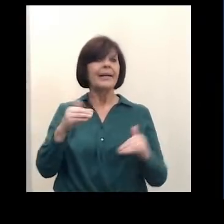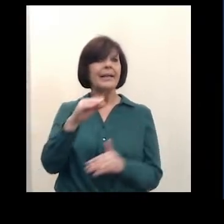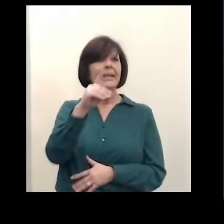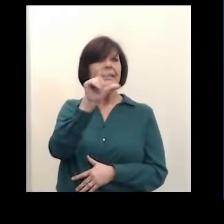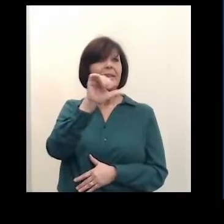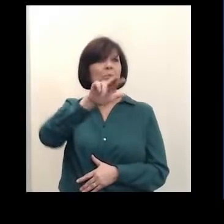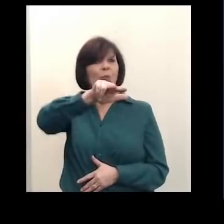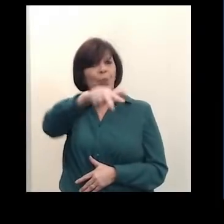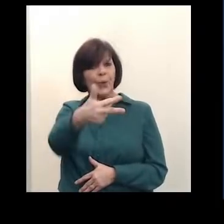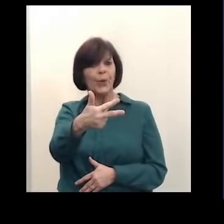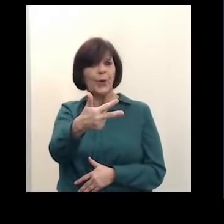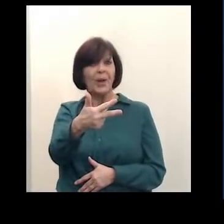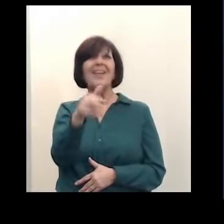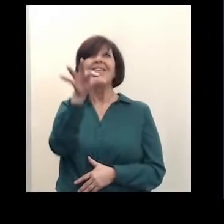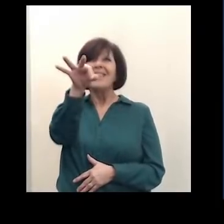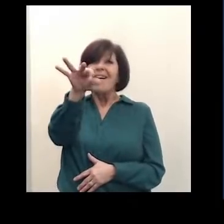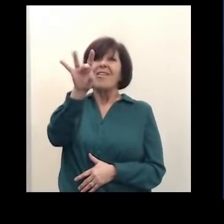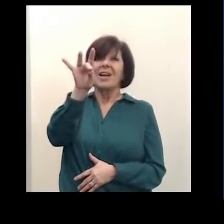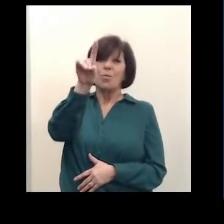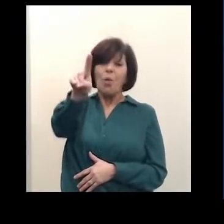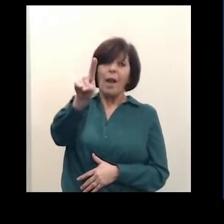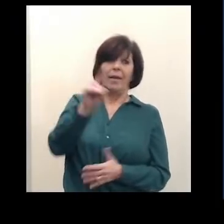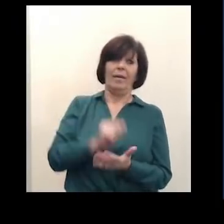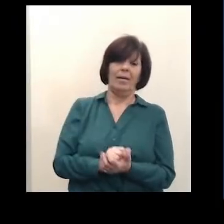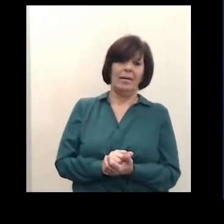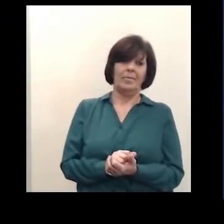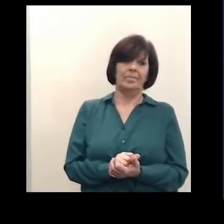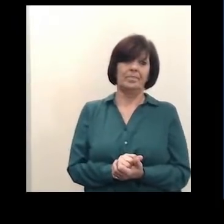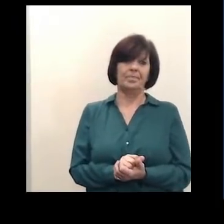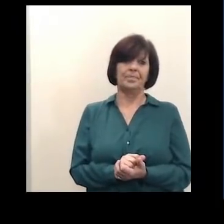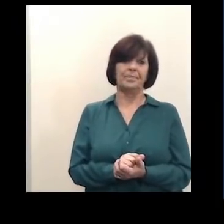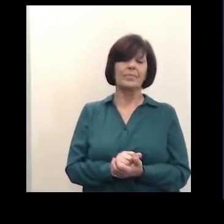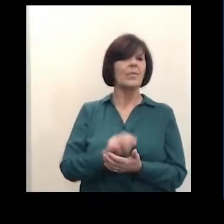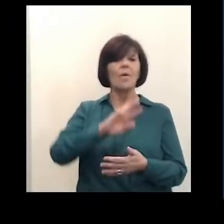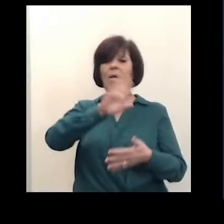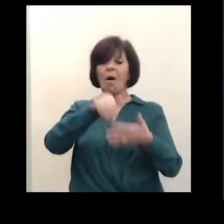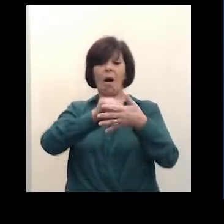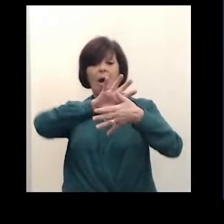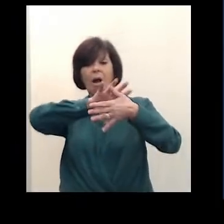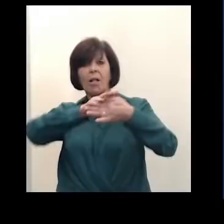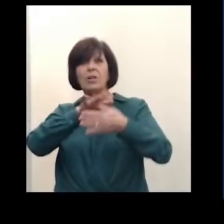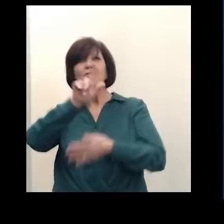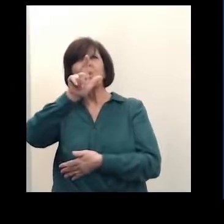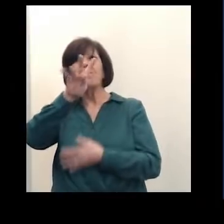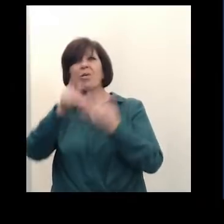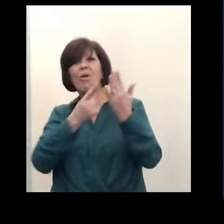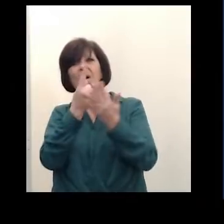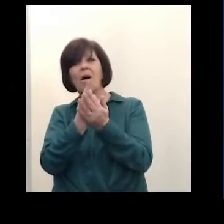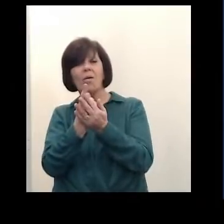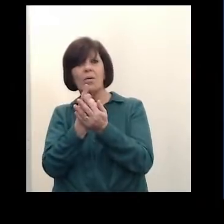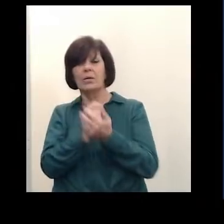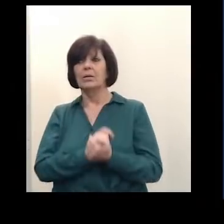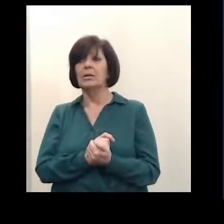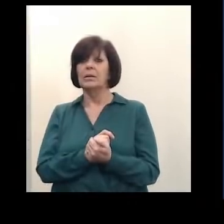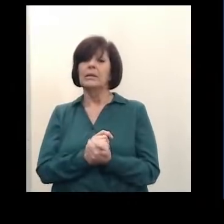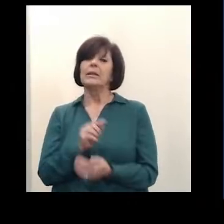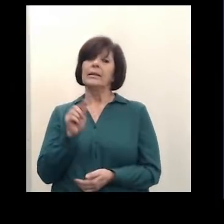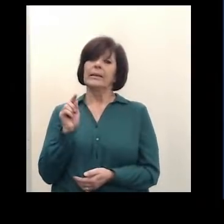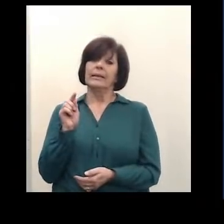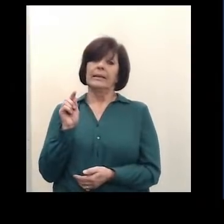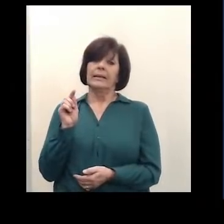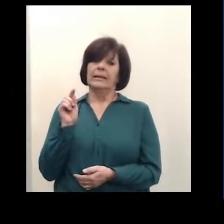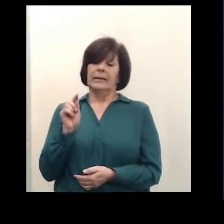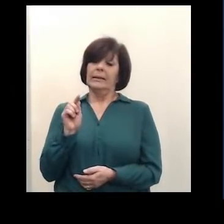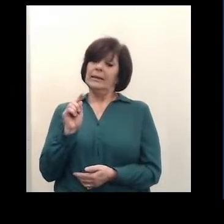3rd, it was 981 new cases, all in a 24-hour period. And this is